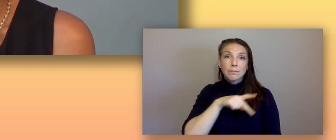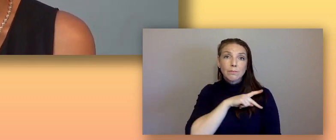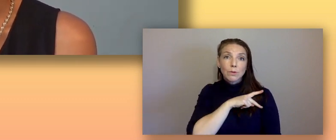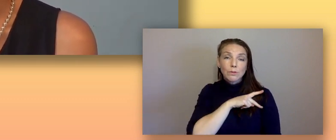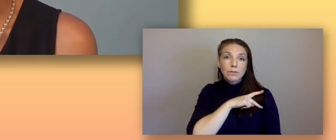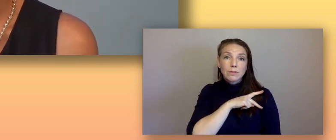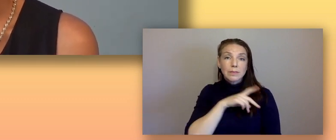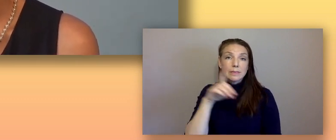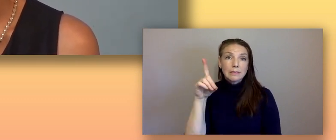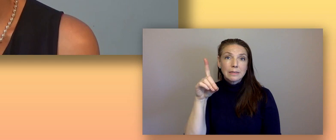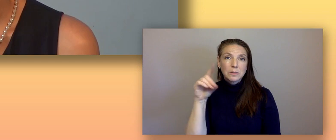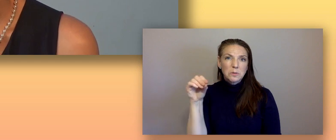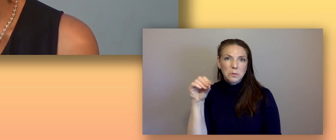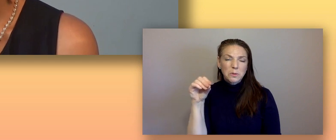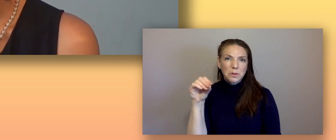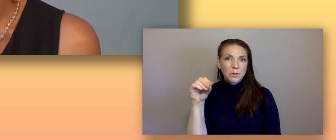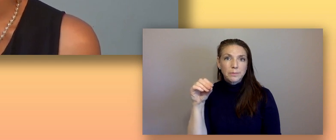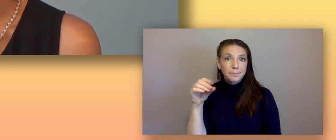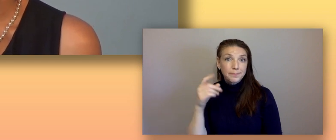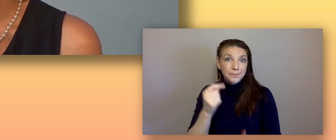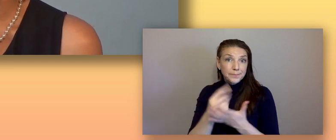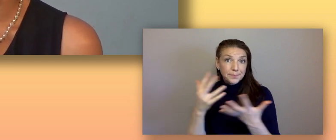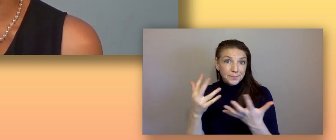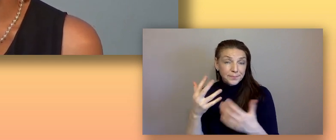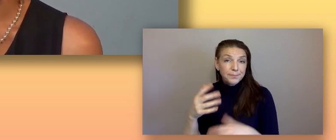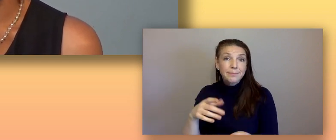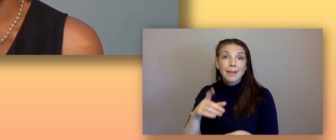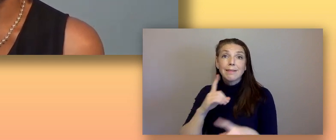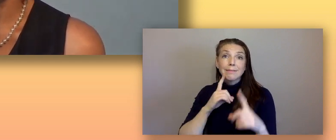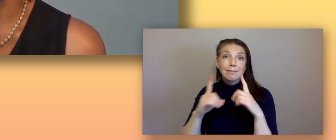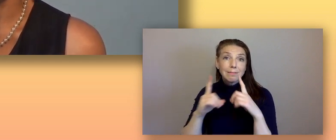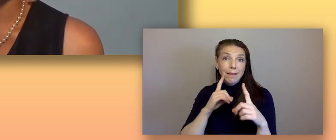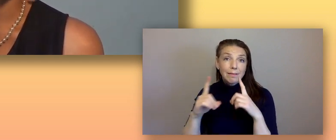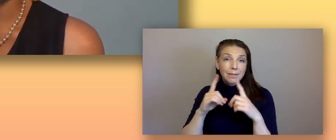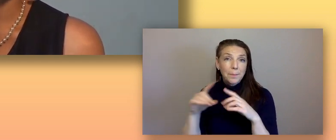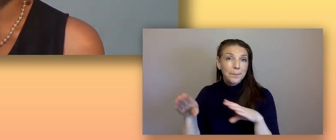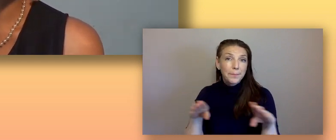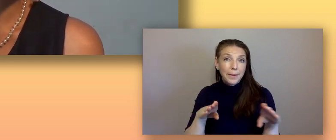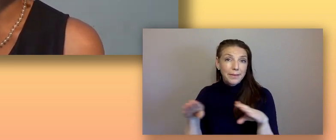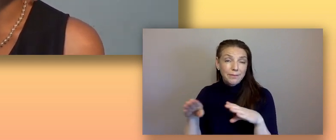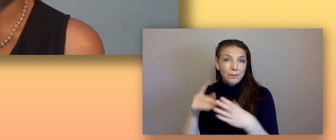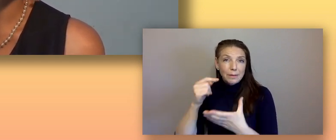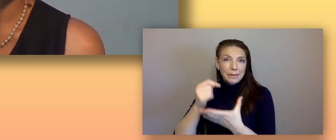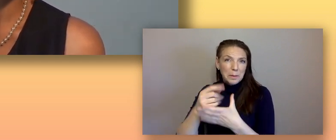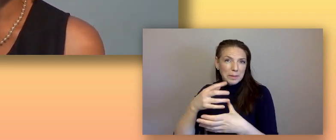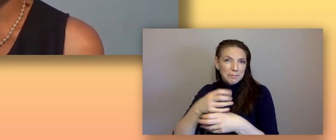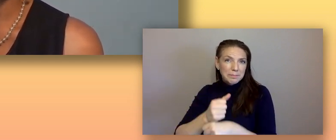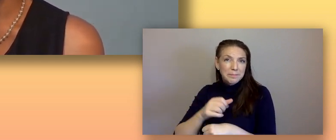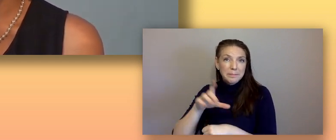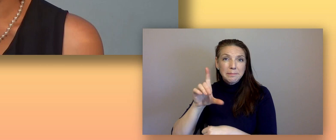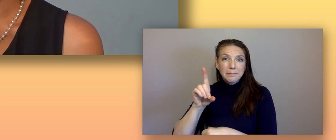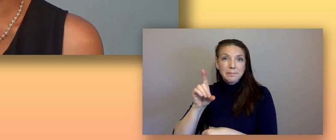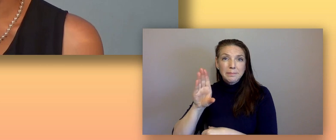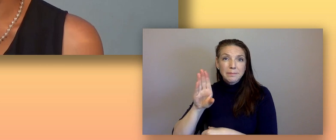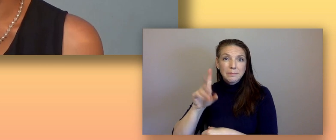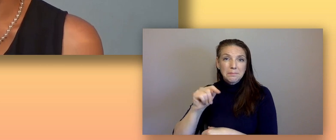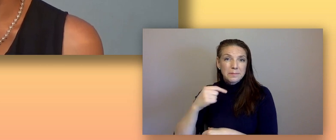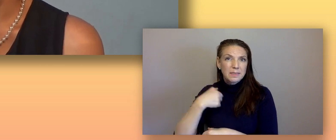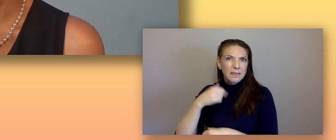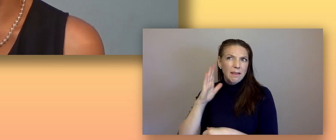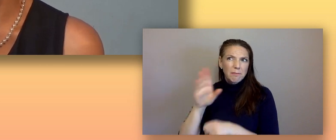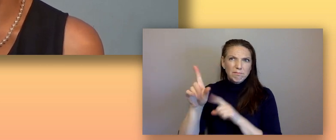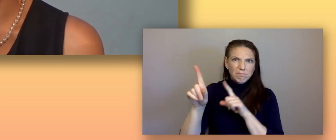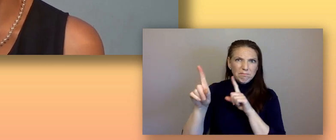dialectic behavioral therapy. I would take as many courses of treatment as necessary to keep my illness in